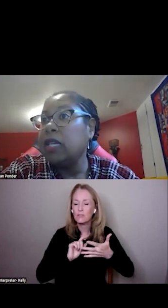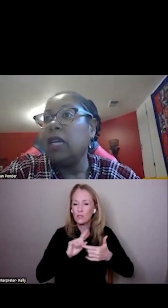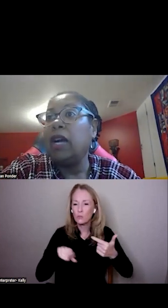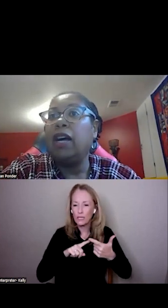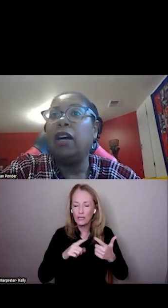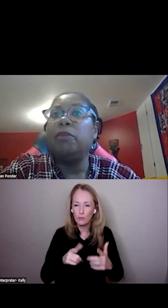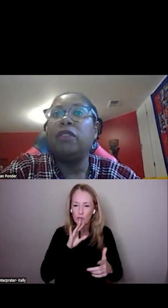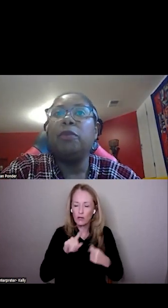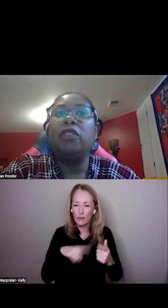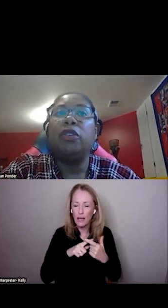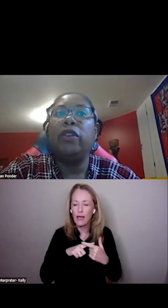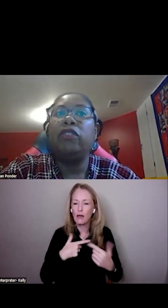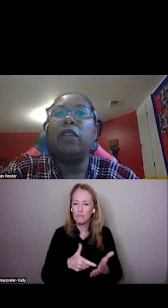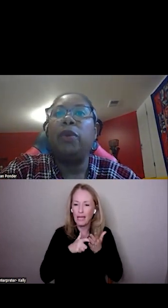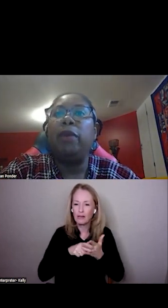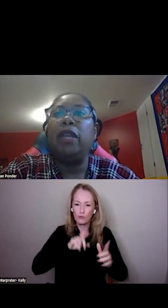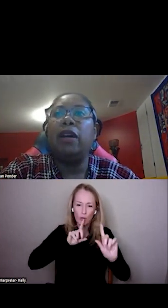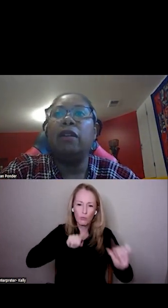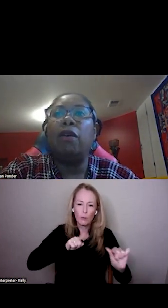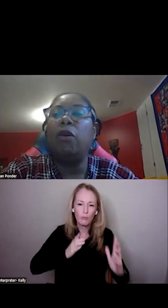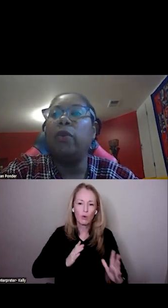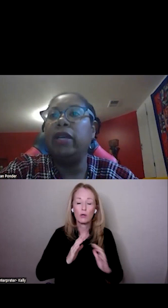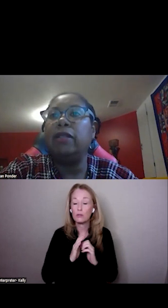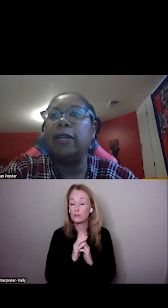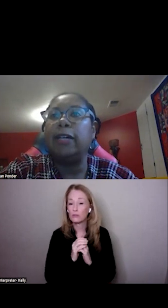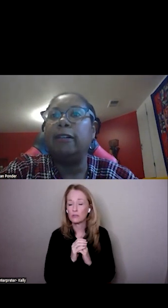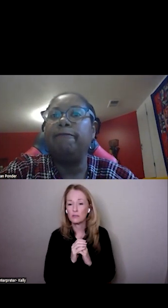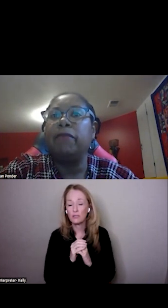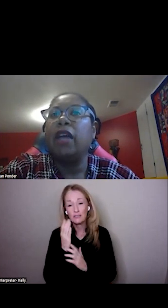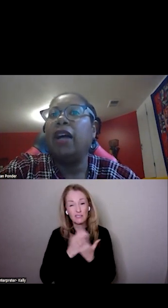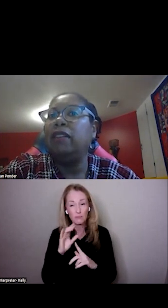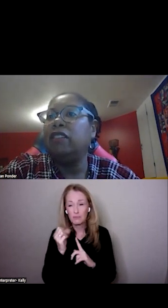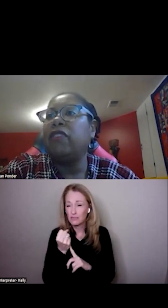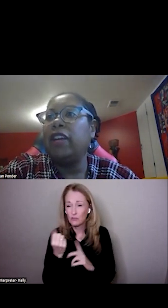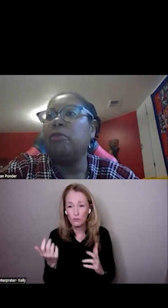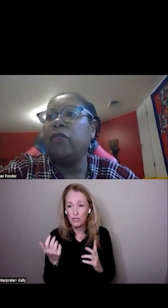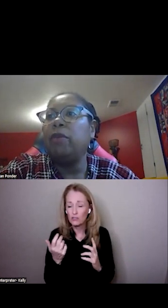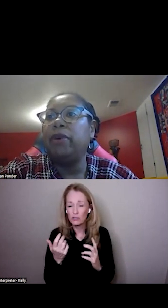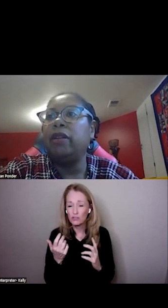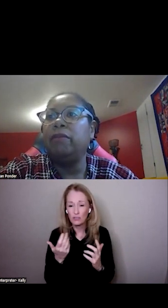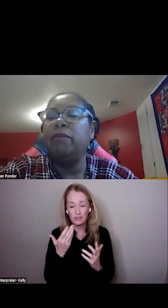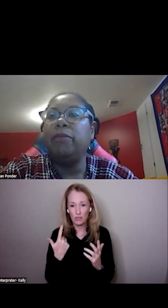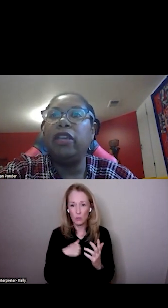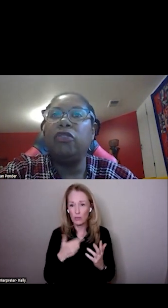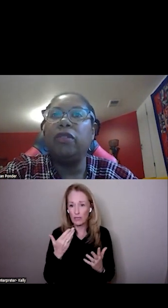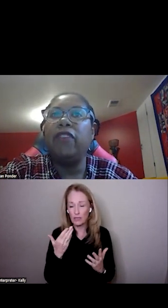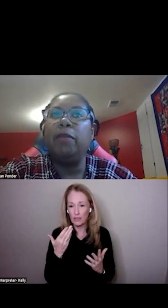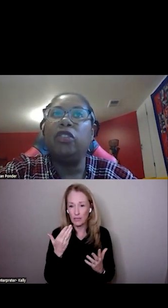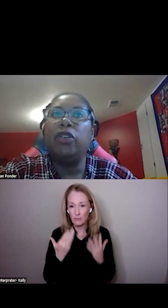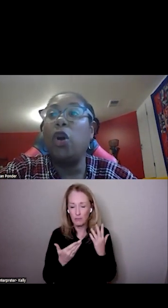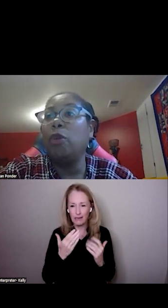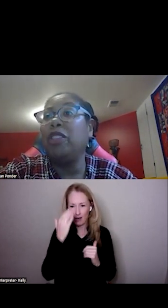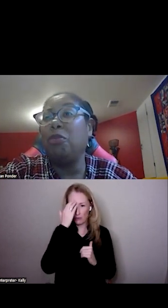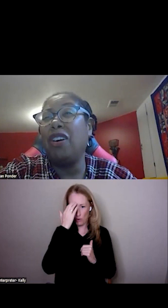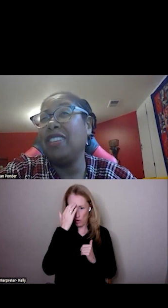reporters. Some considerations that we may not always identify up front, but making sure that families